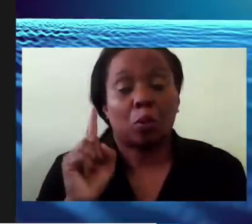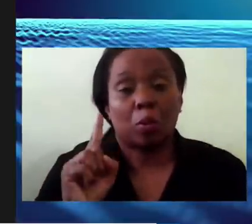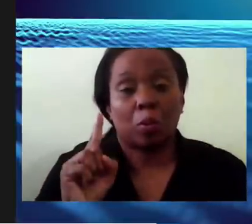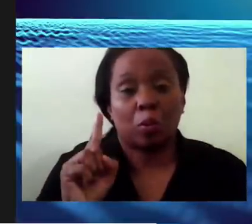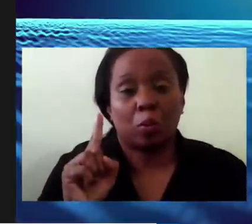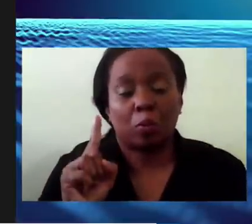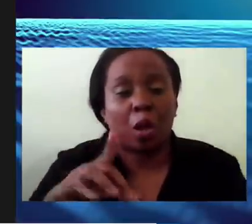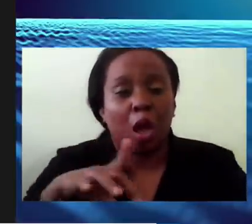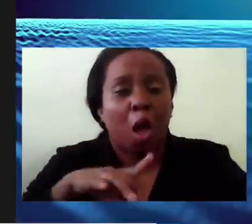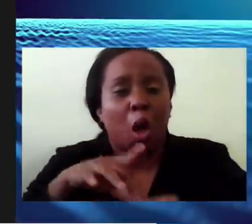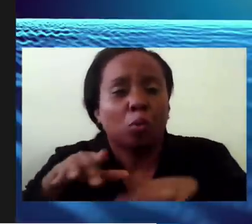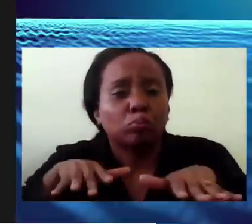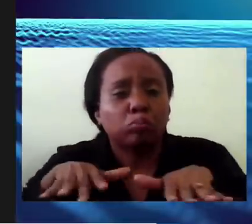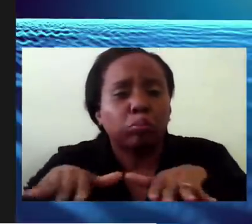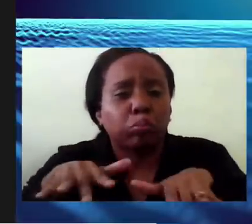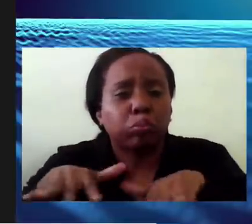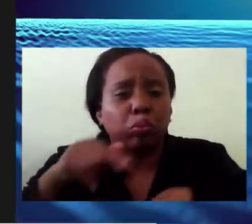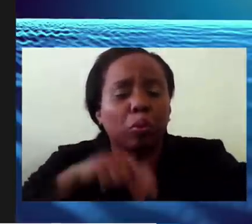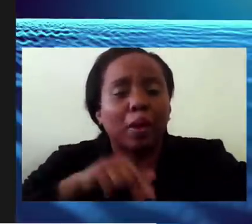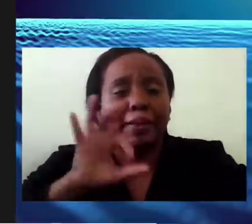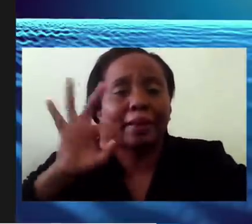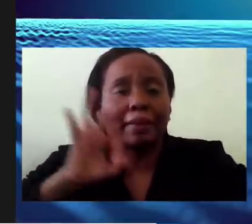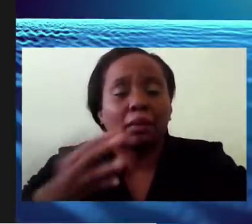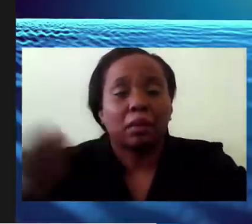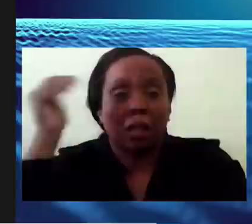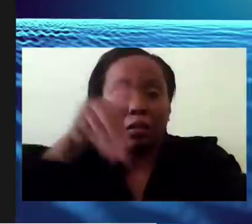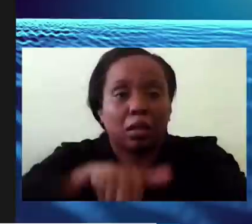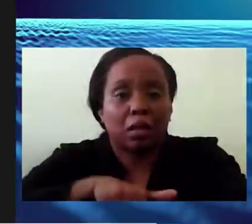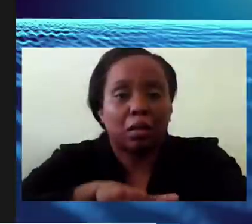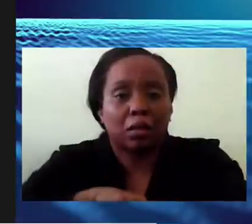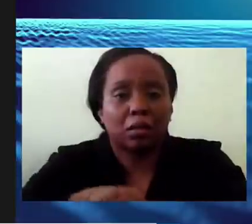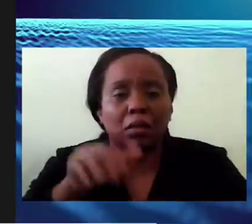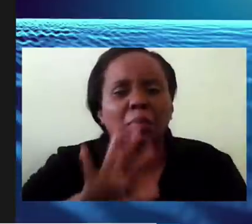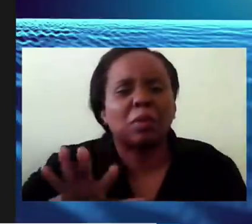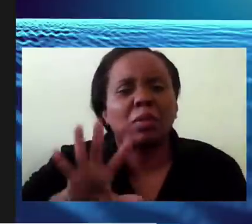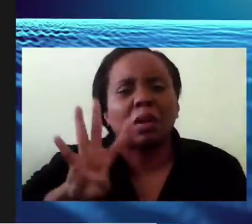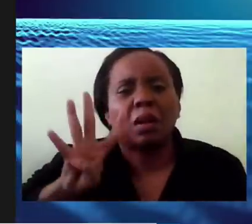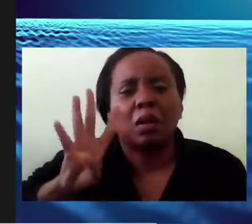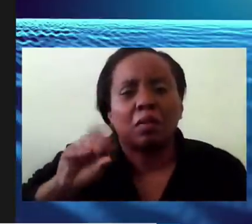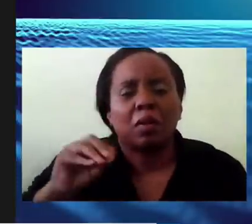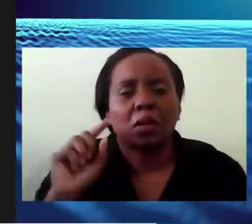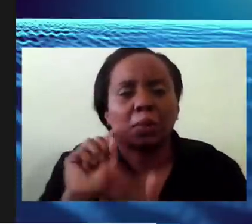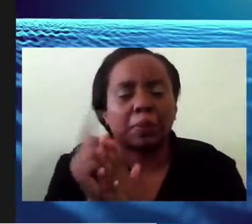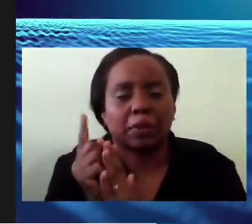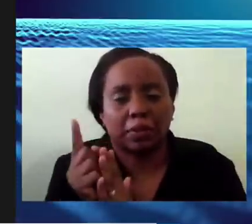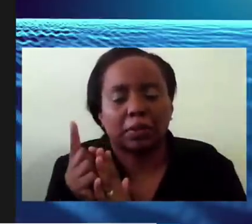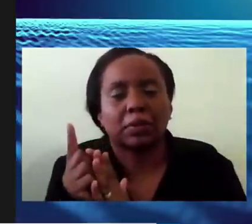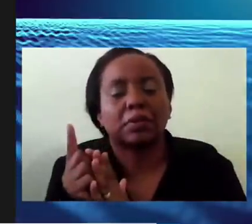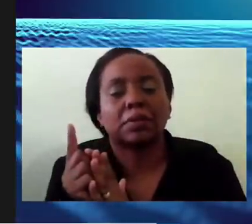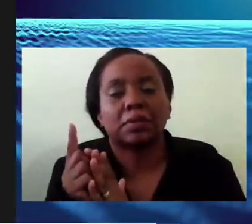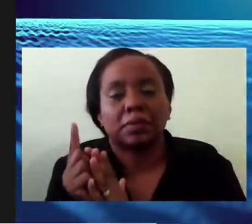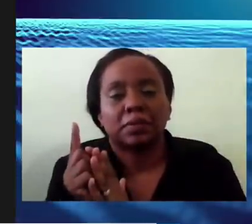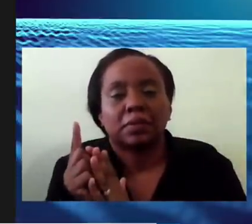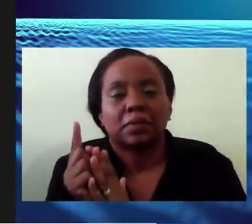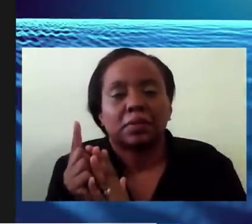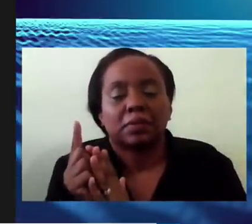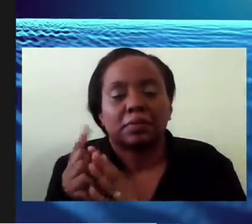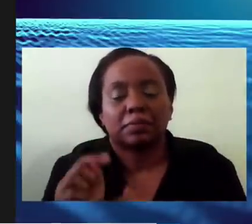9 o'clock last night, and this lasted about 40 minutes. Tremor is a type